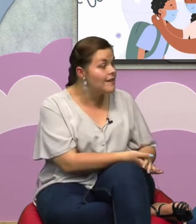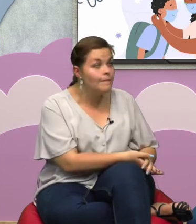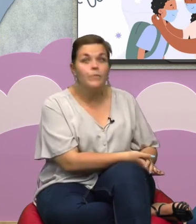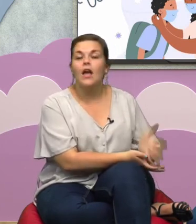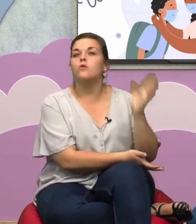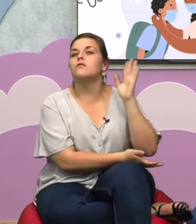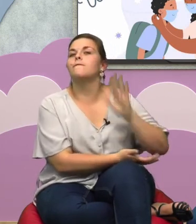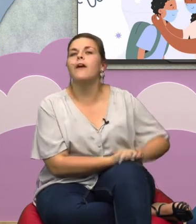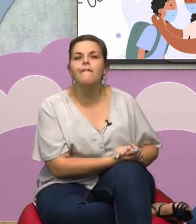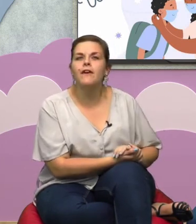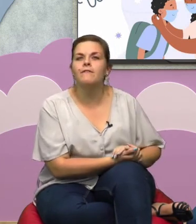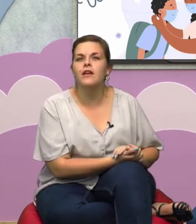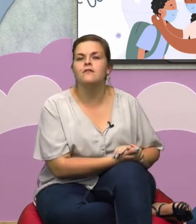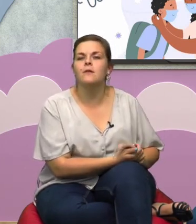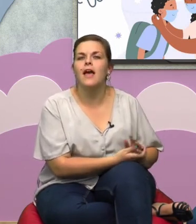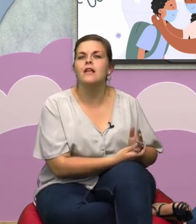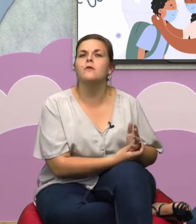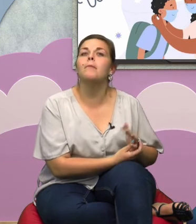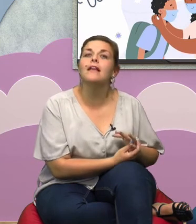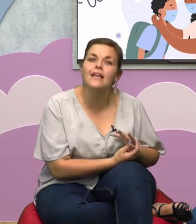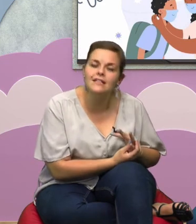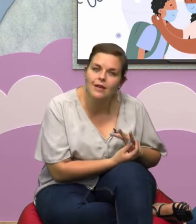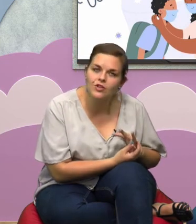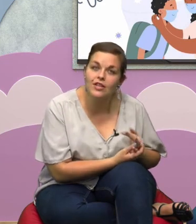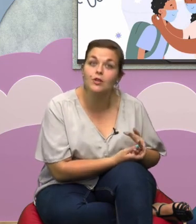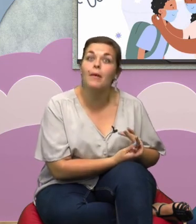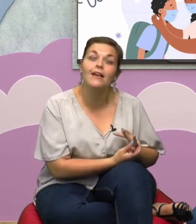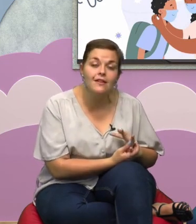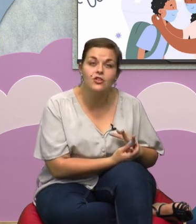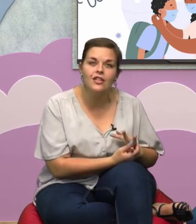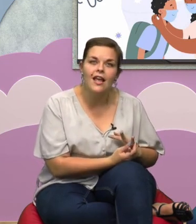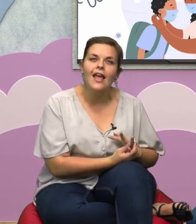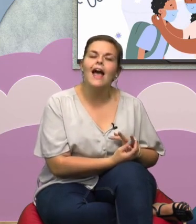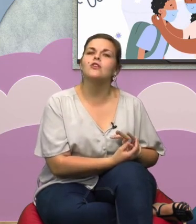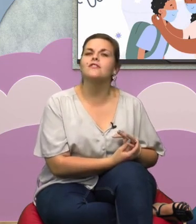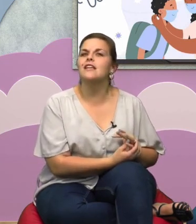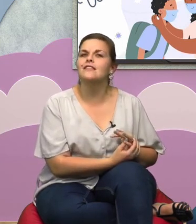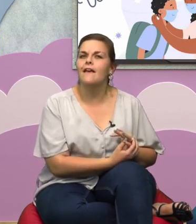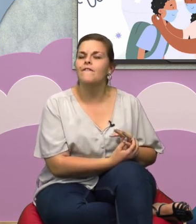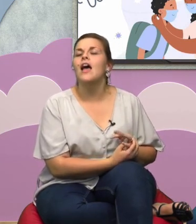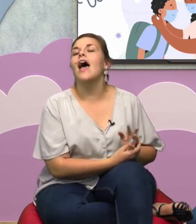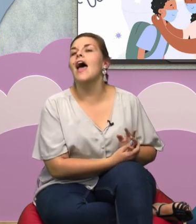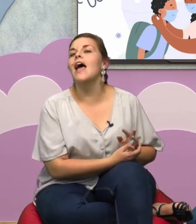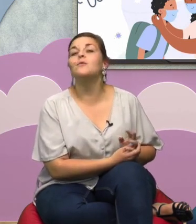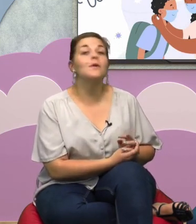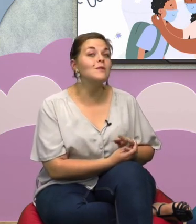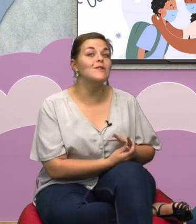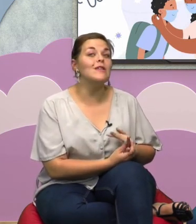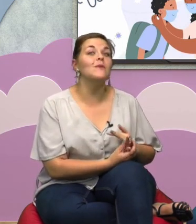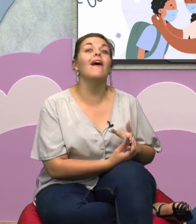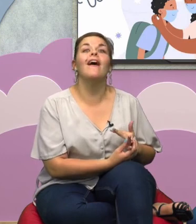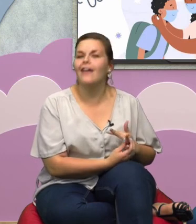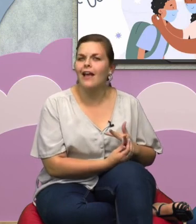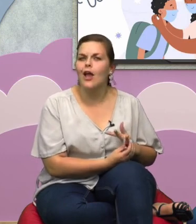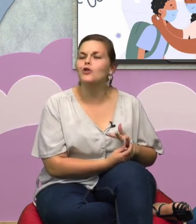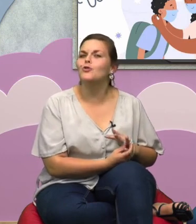lesson and also the very fun videos that we had so please make sure that you pay attention and you stay safe and we will see we'll